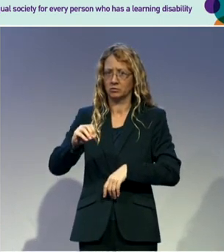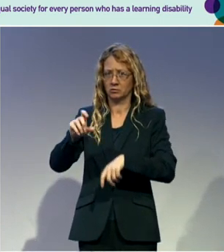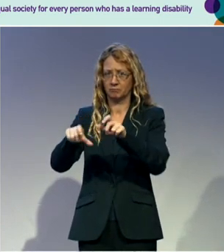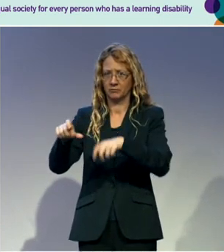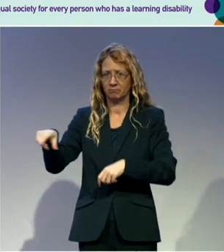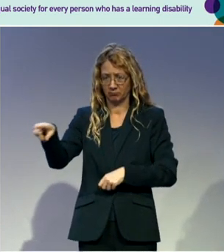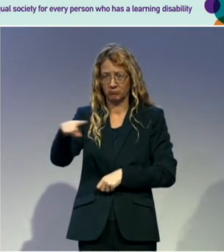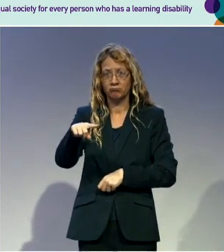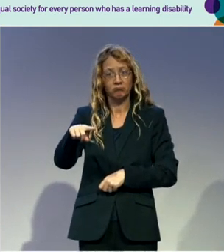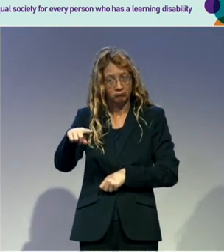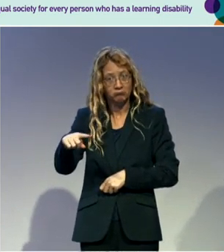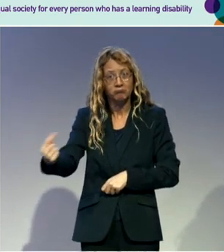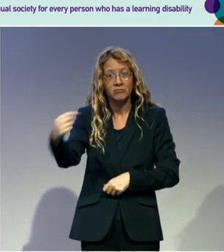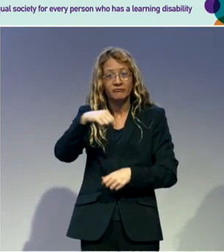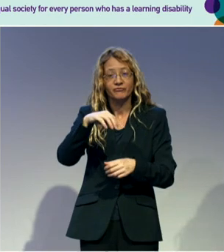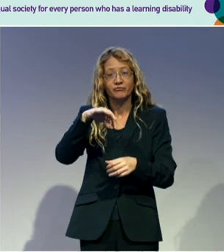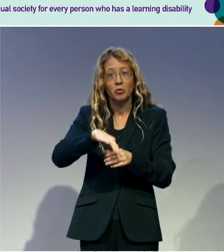2016.